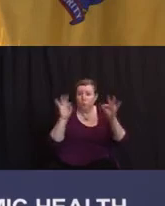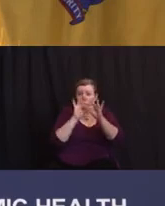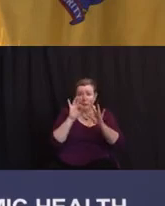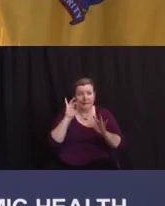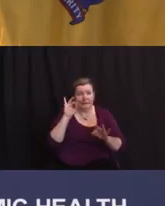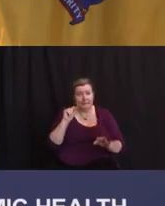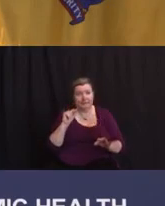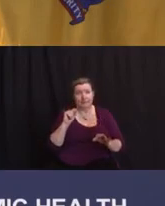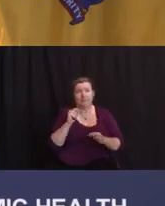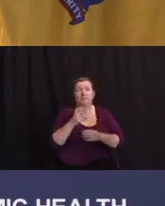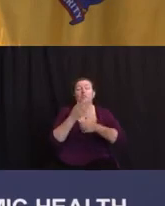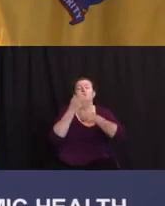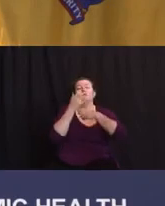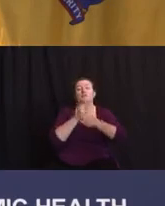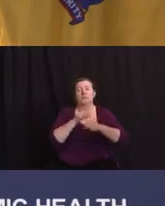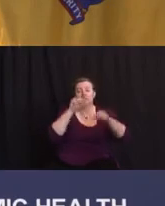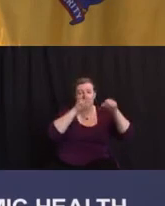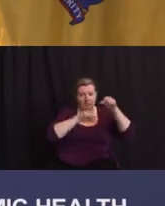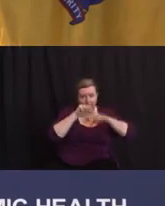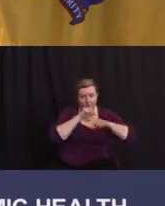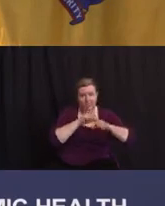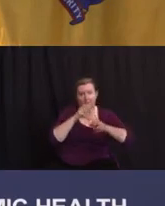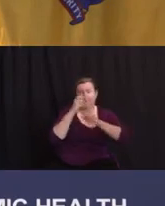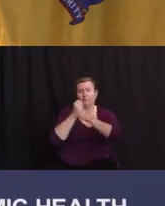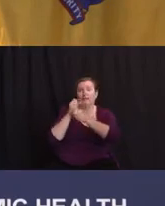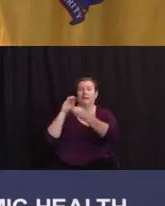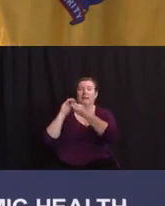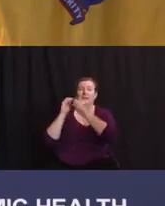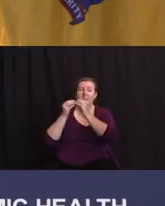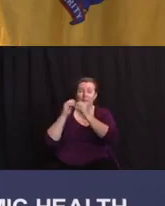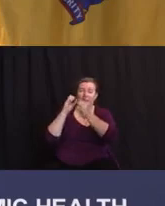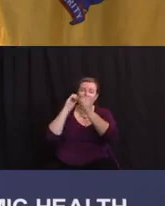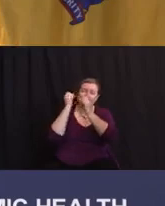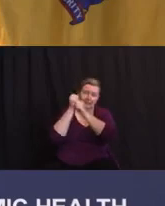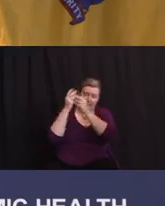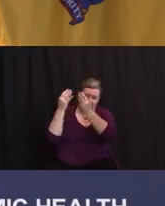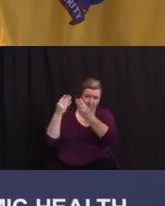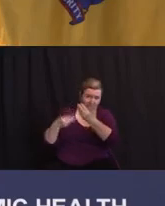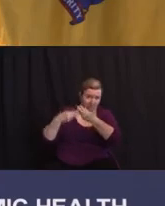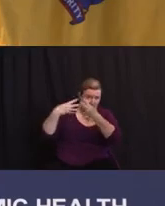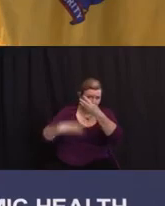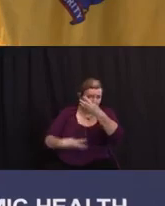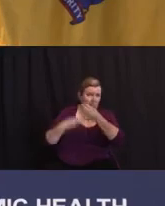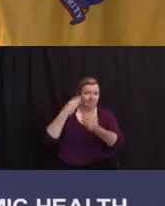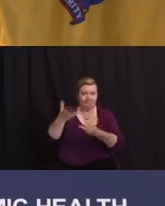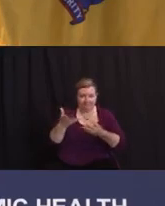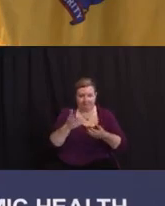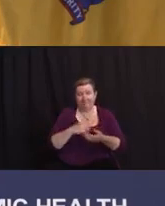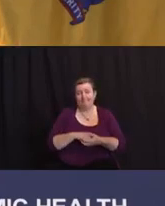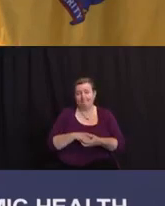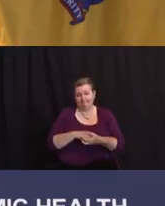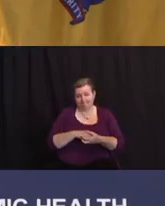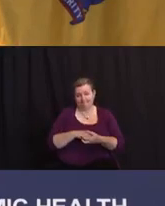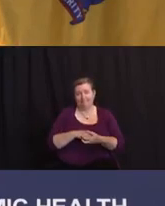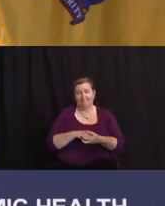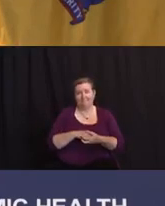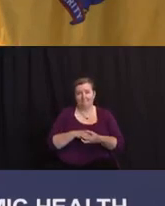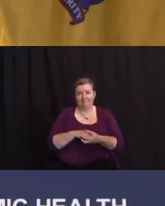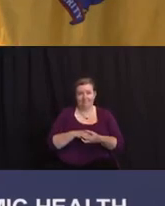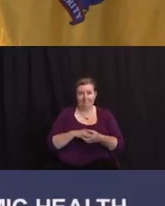Trust the science, trust the data, trust the medical data. Take that step, folks, if you have not done it. We'll continue to stay